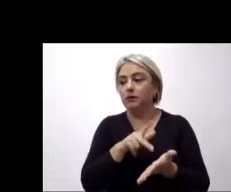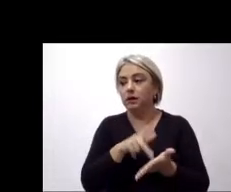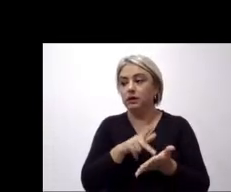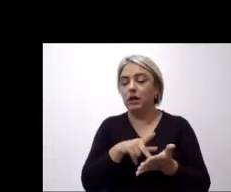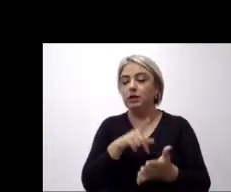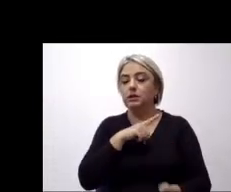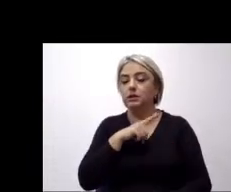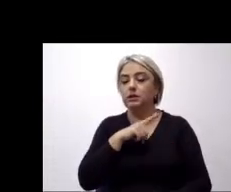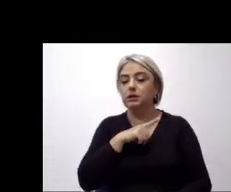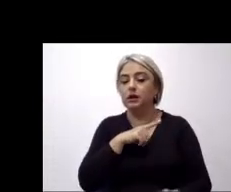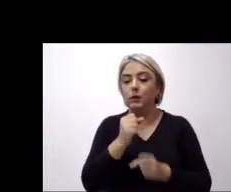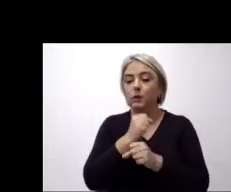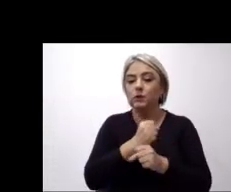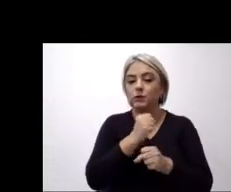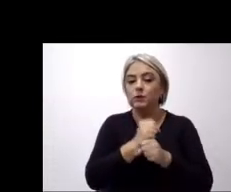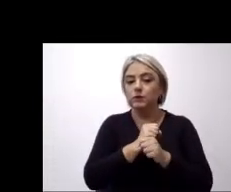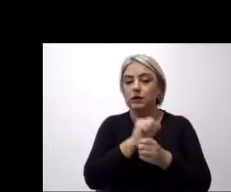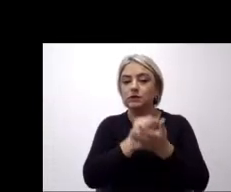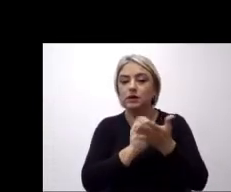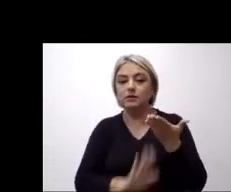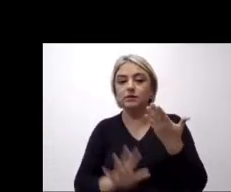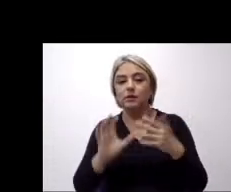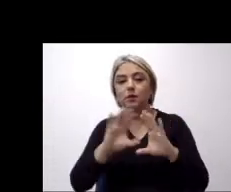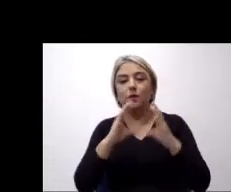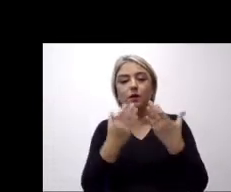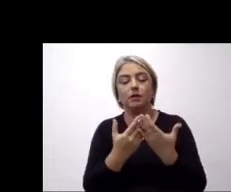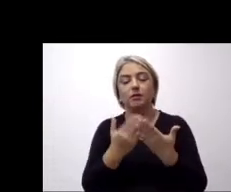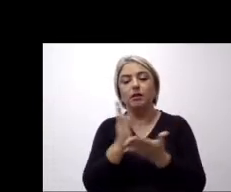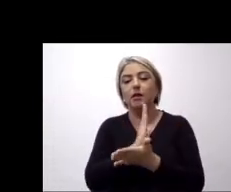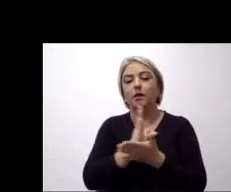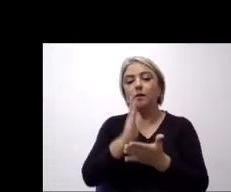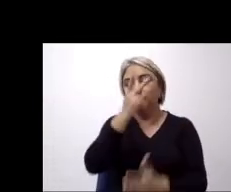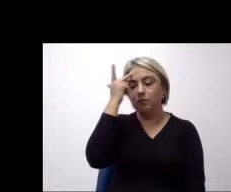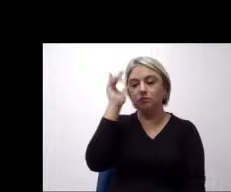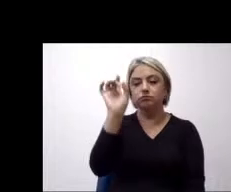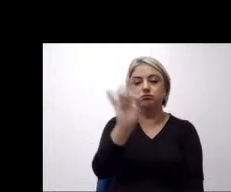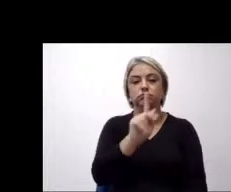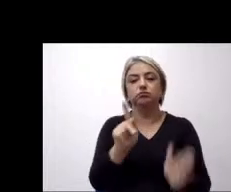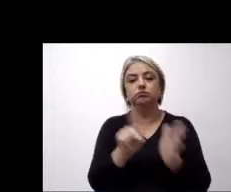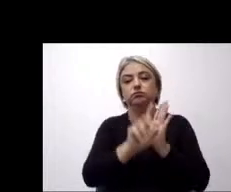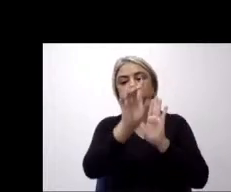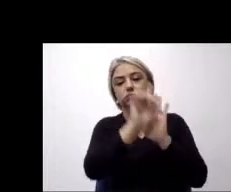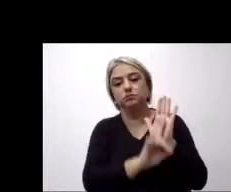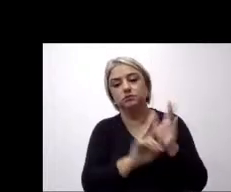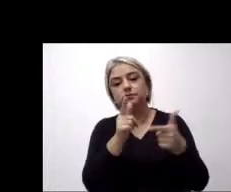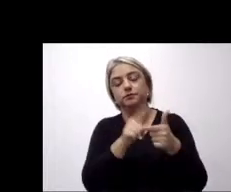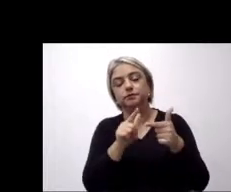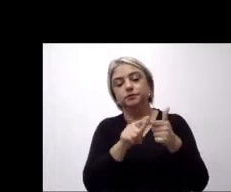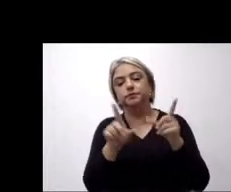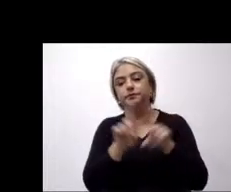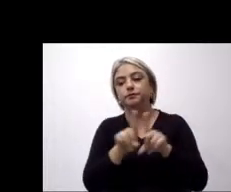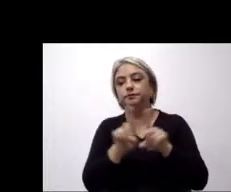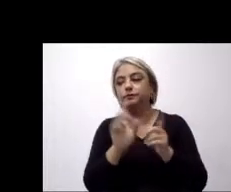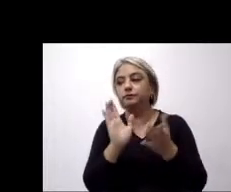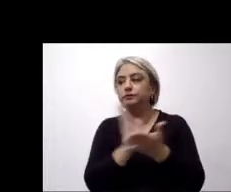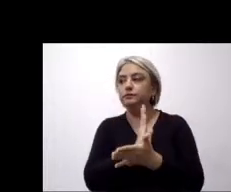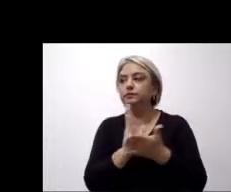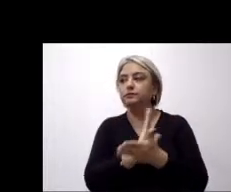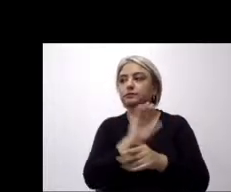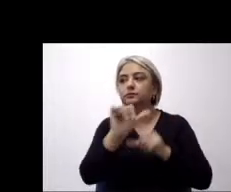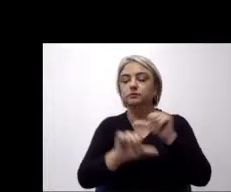to defend their own definition of the problem or of the alternative to others and to enroll them. And the processes